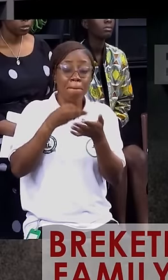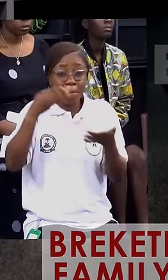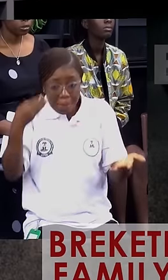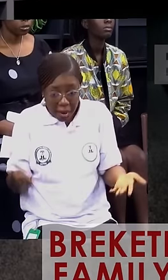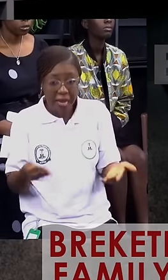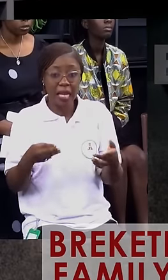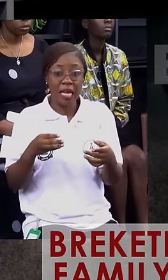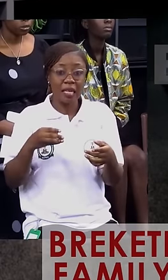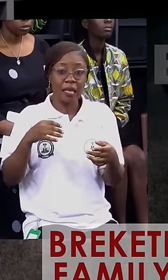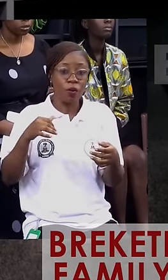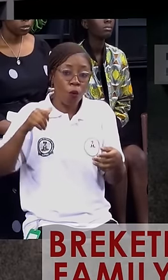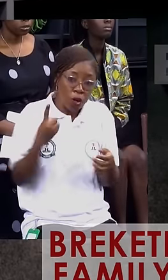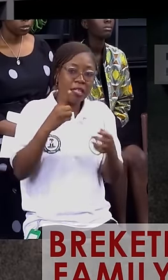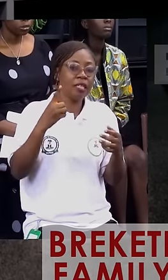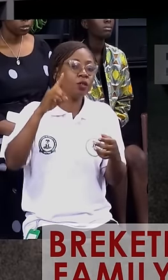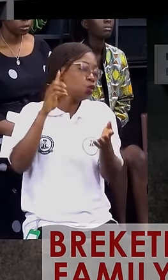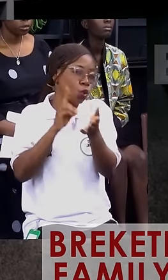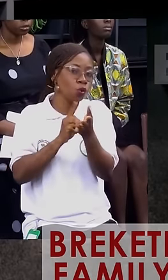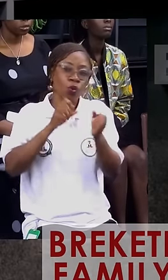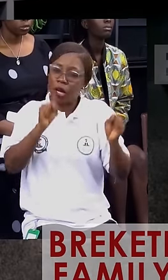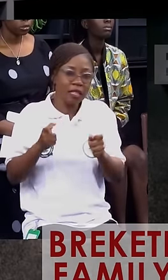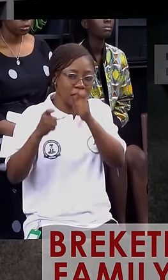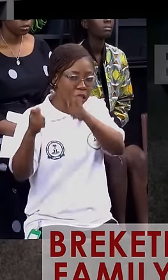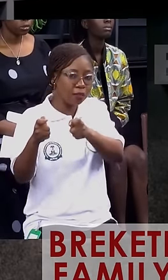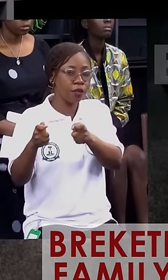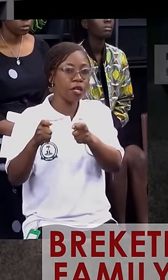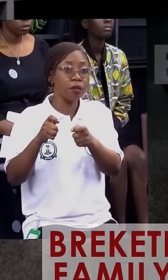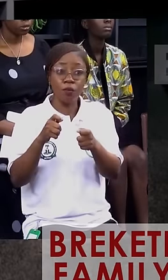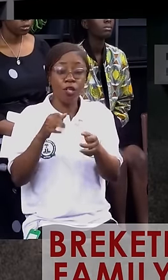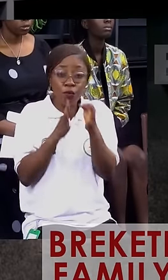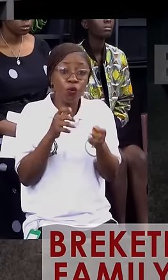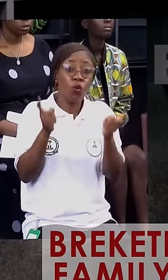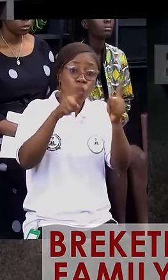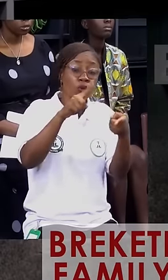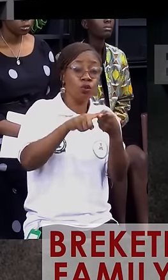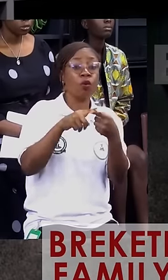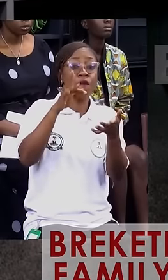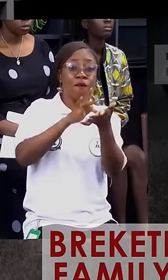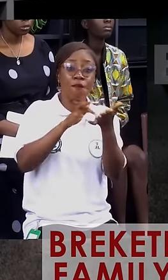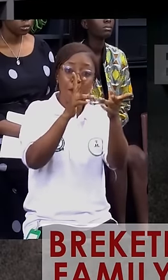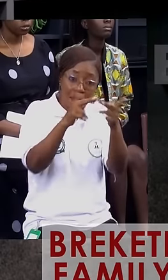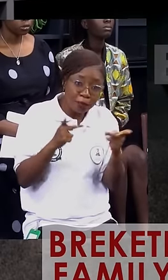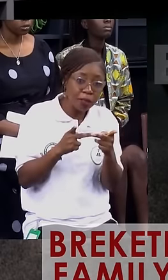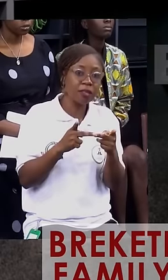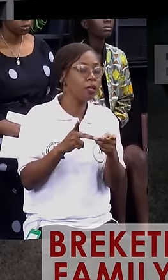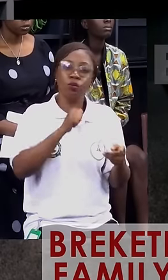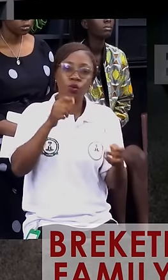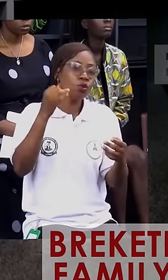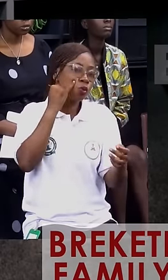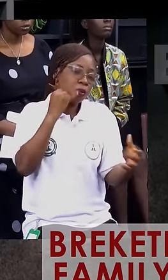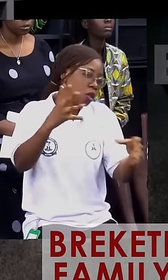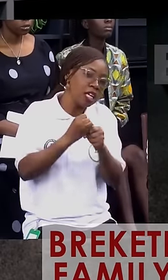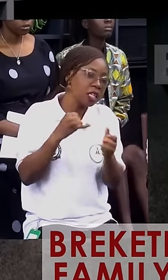counter. Yes, he cannot buy it. Even if you go to chemist or pharmacy, they should not sell it to him. But the guy is still able to get it. That's